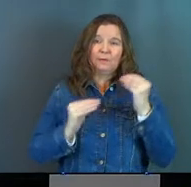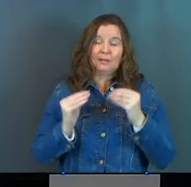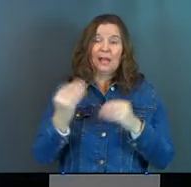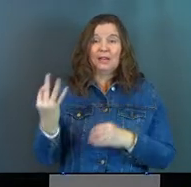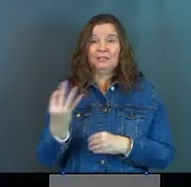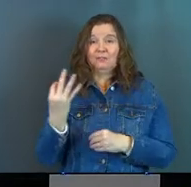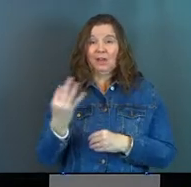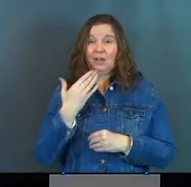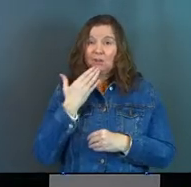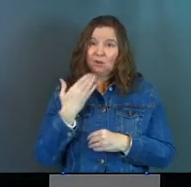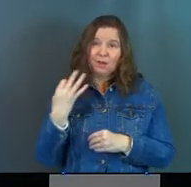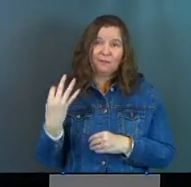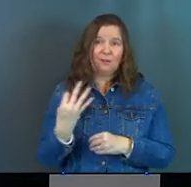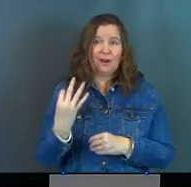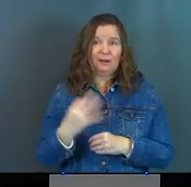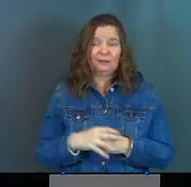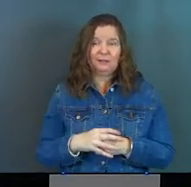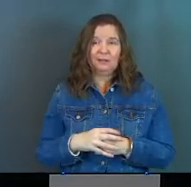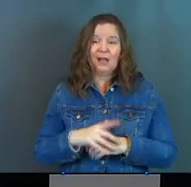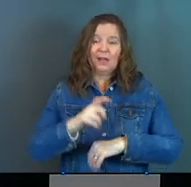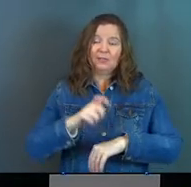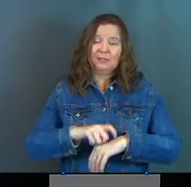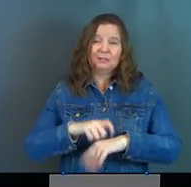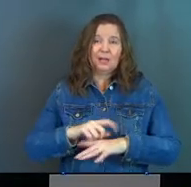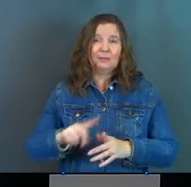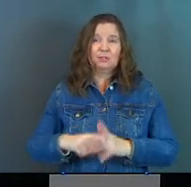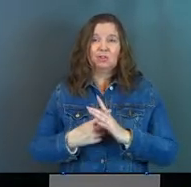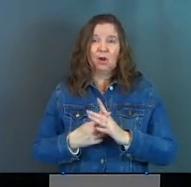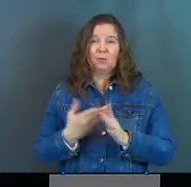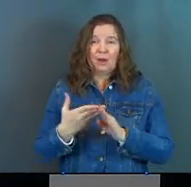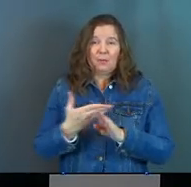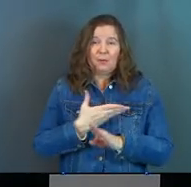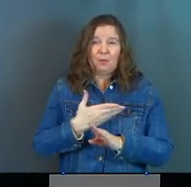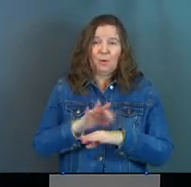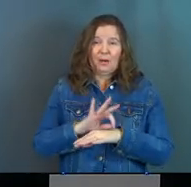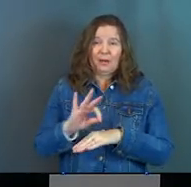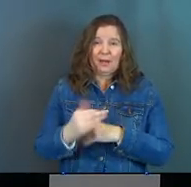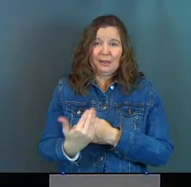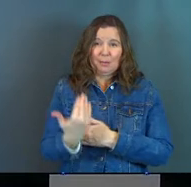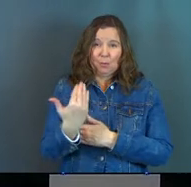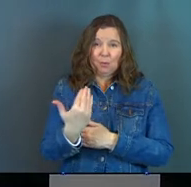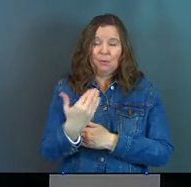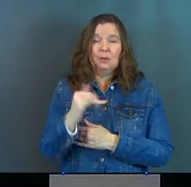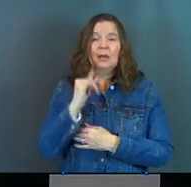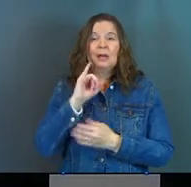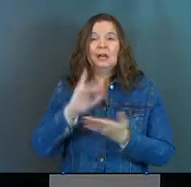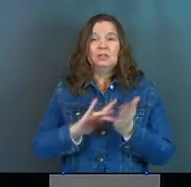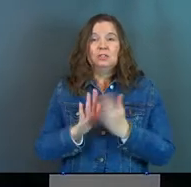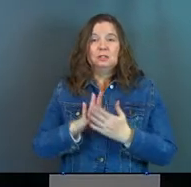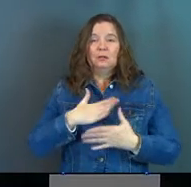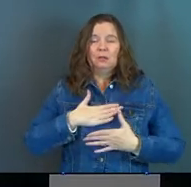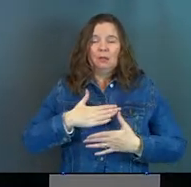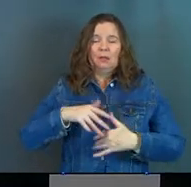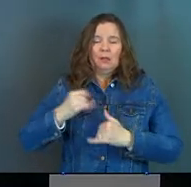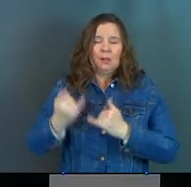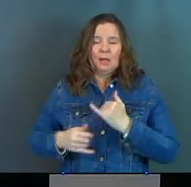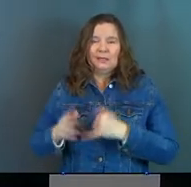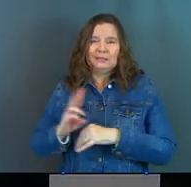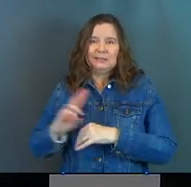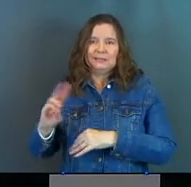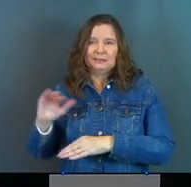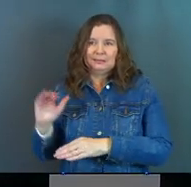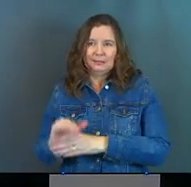it's Friday, Good Friday. And the time, it starts right before 9 a.m., and Jesus breathes his last breath at